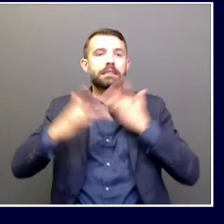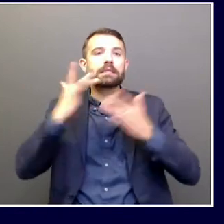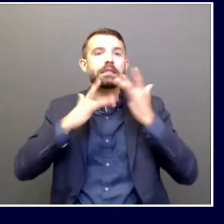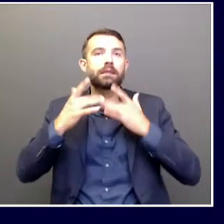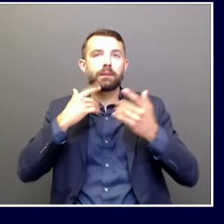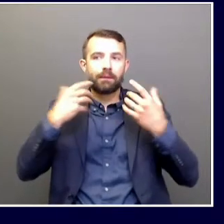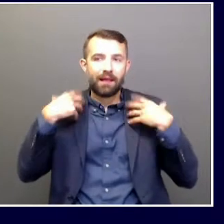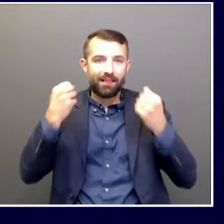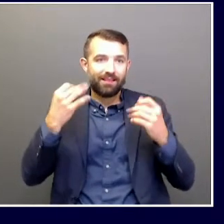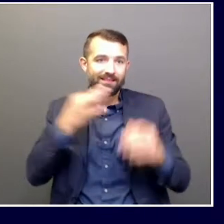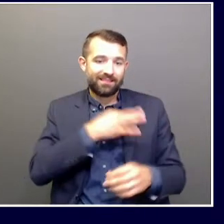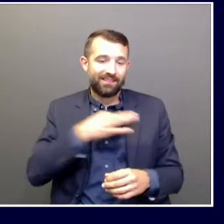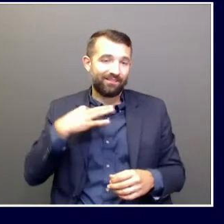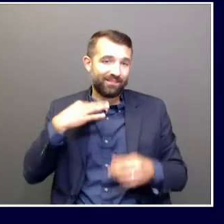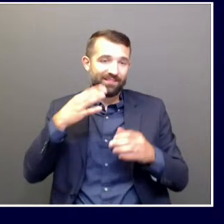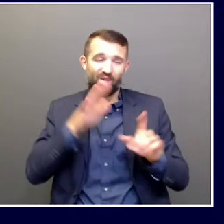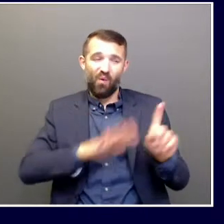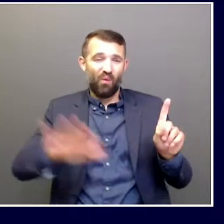planning for